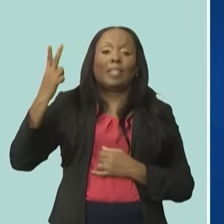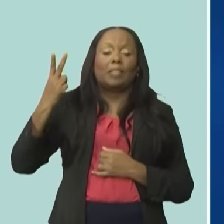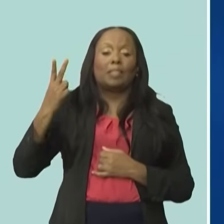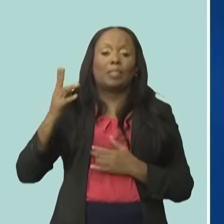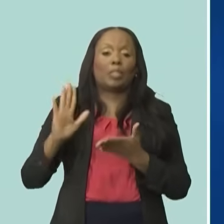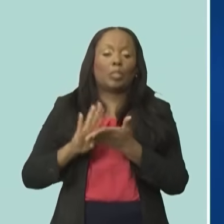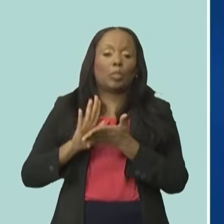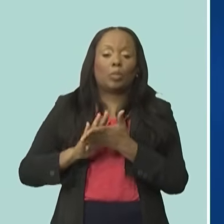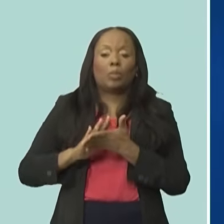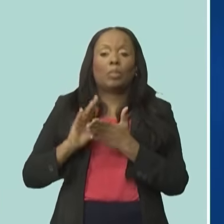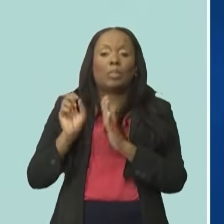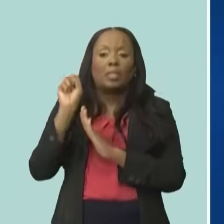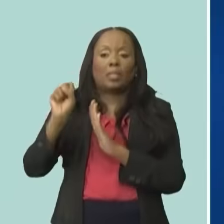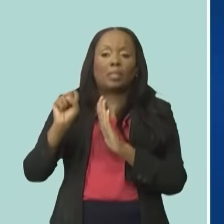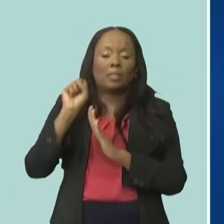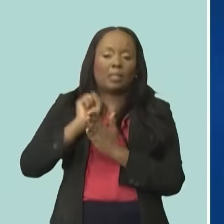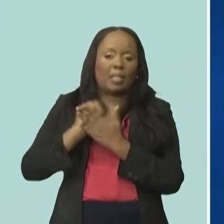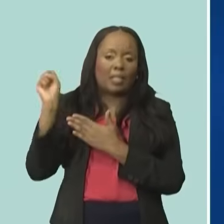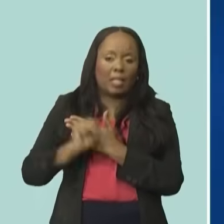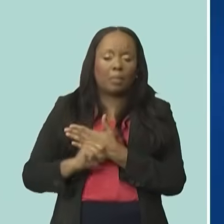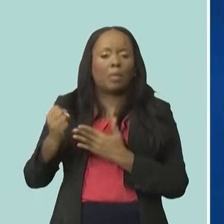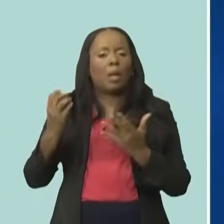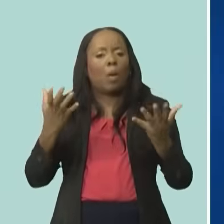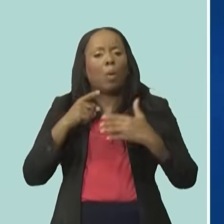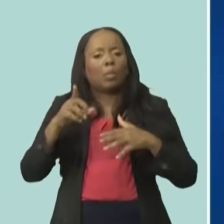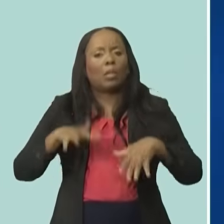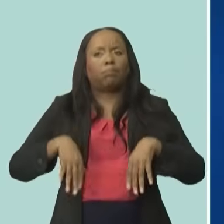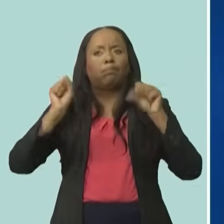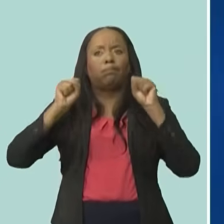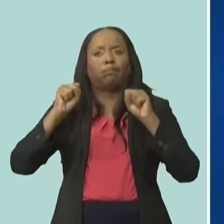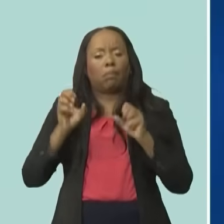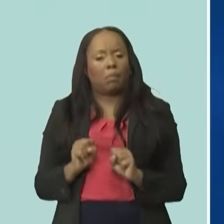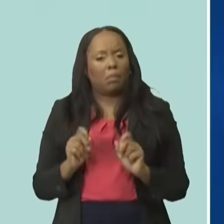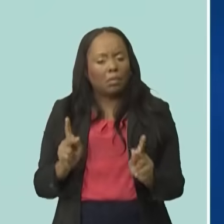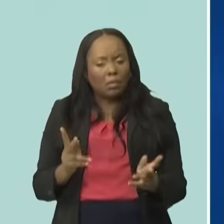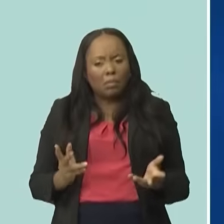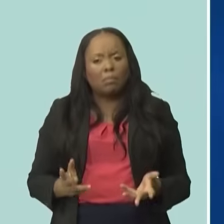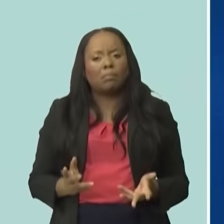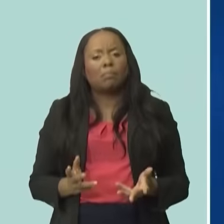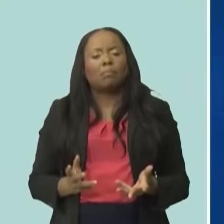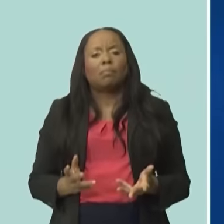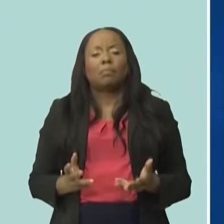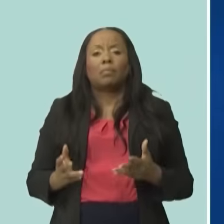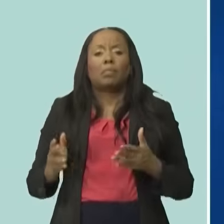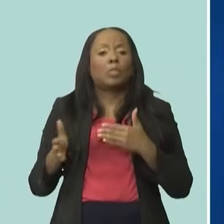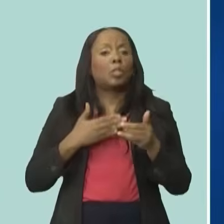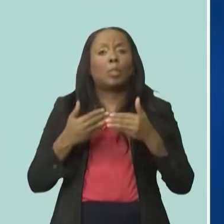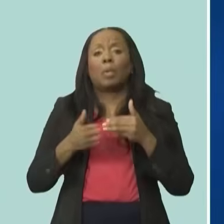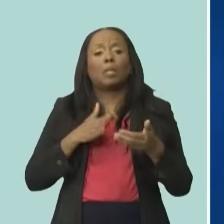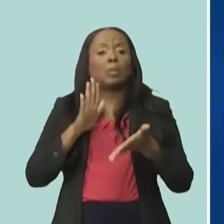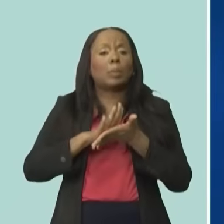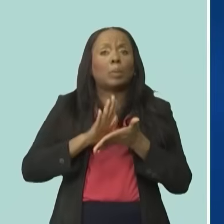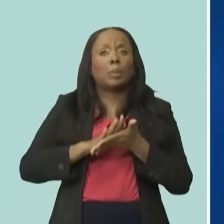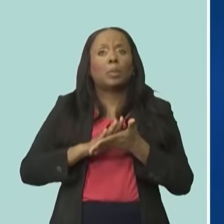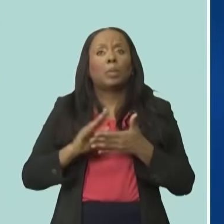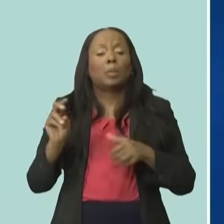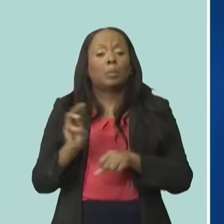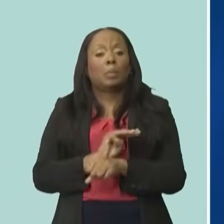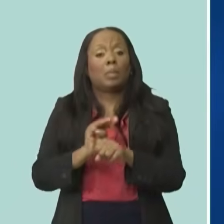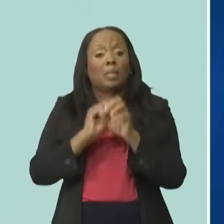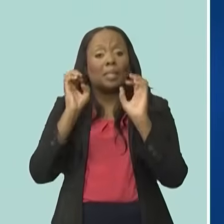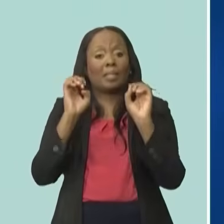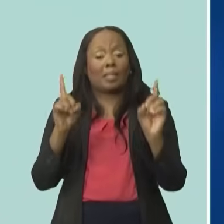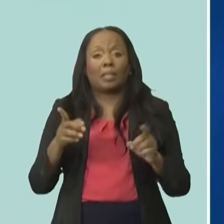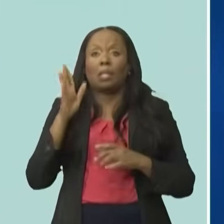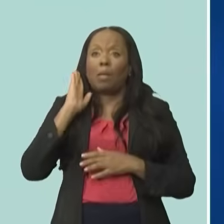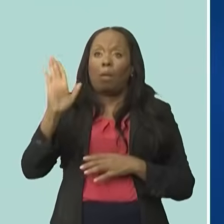want you to take hold of the opportunities with which you are being presented. And wherever you go, the ministry will ensure that